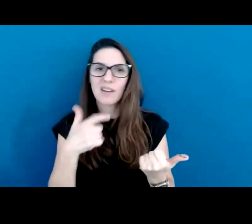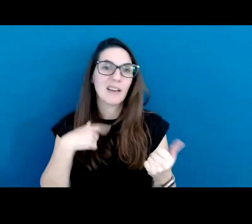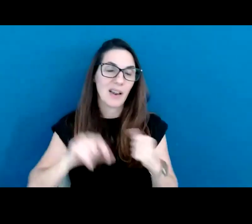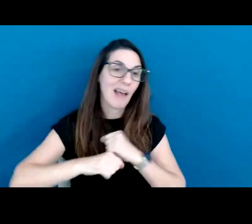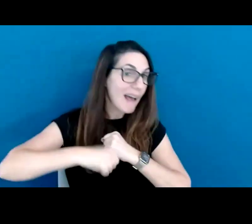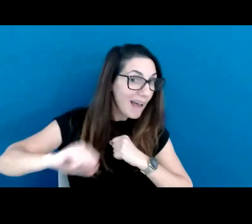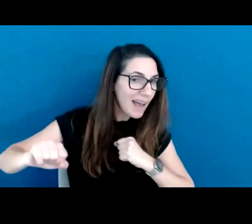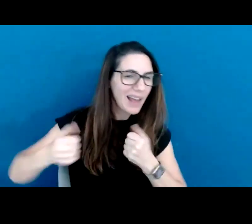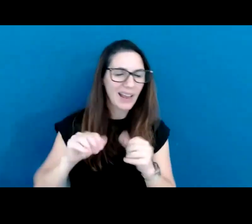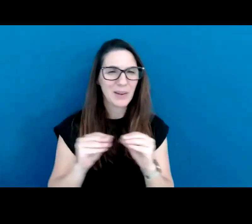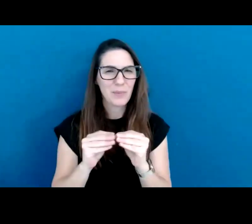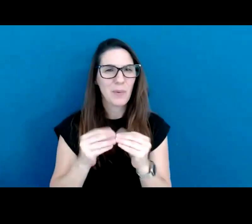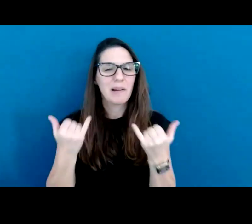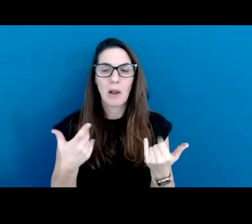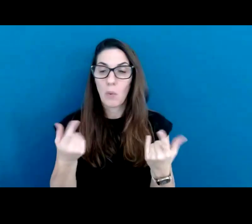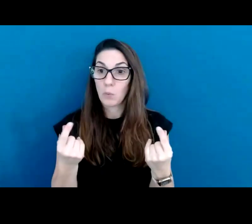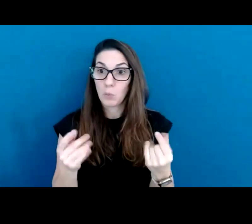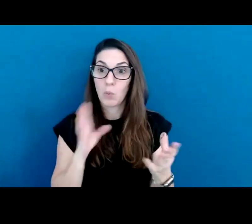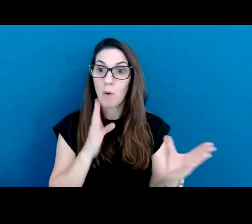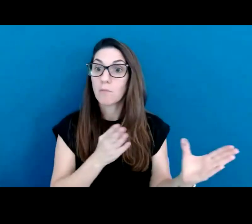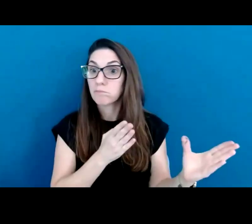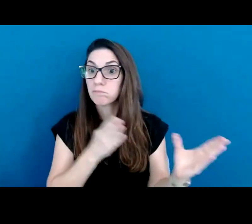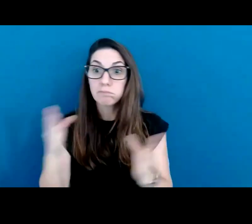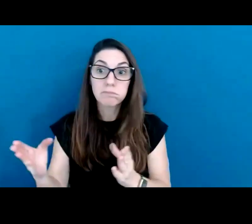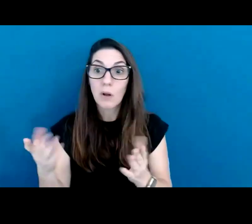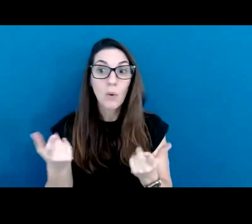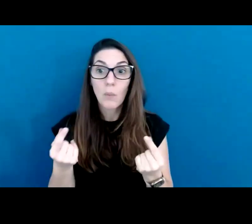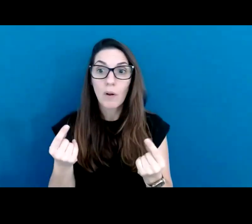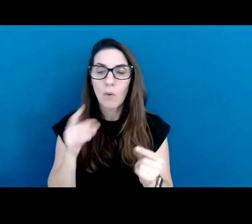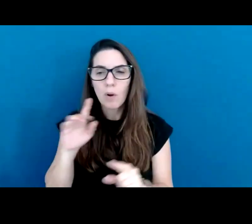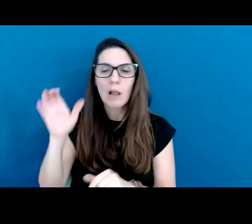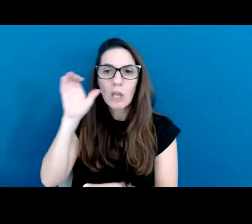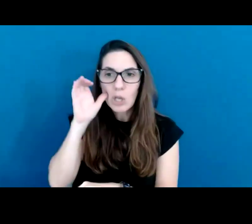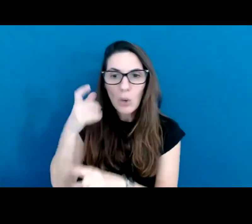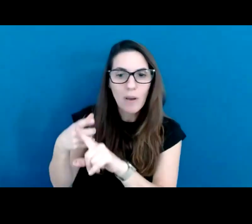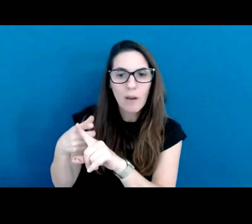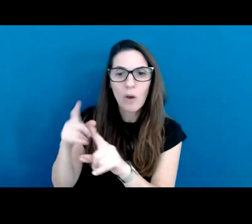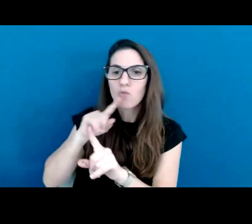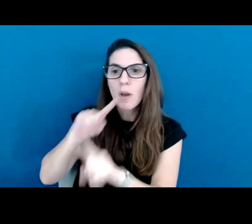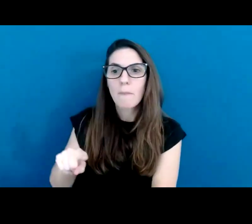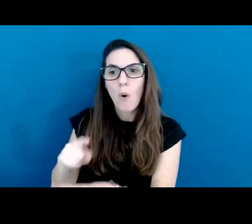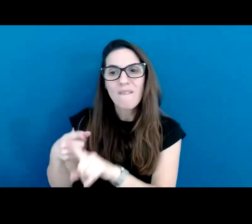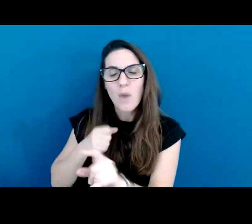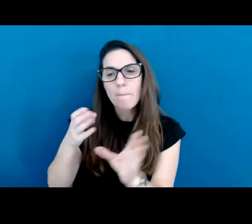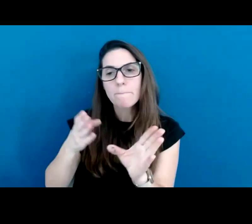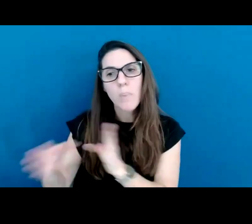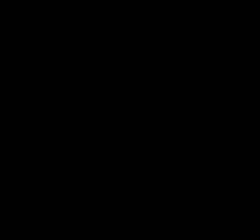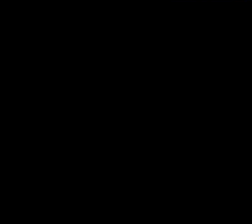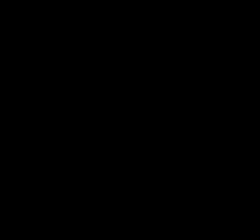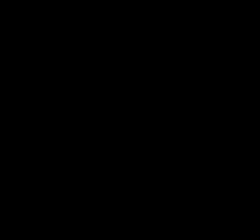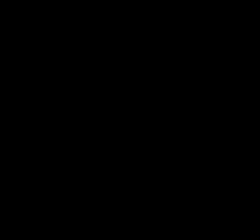So I think that what we should do is go into the report backs from the preparatory meetings, and we'll start with